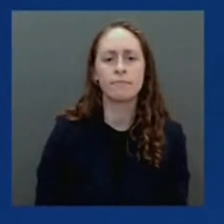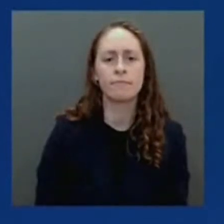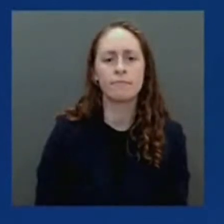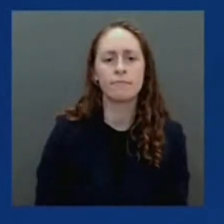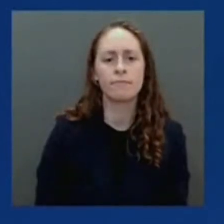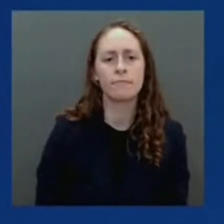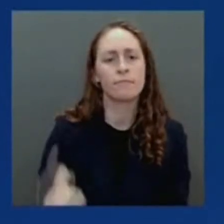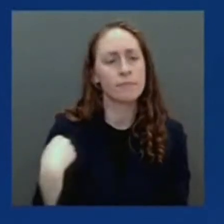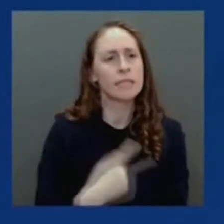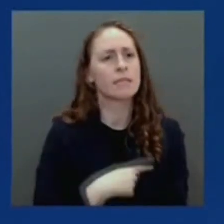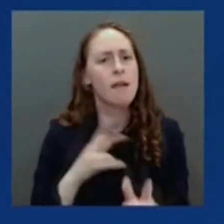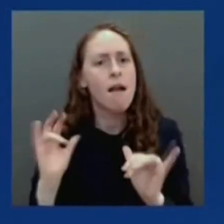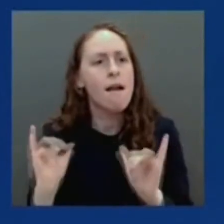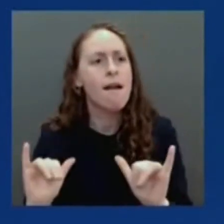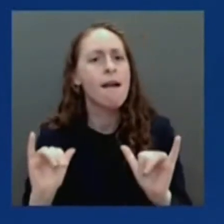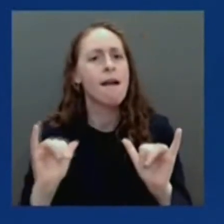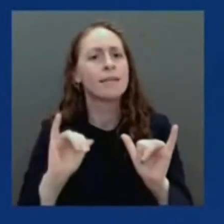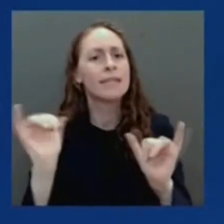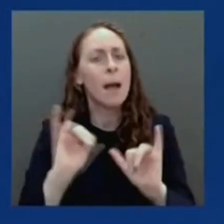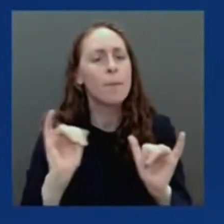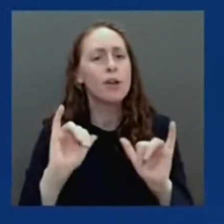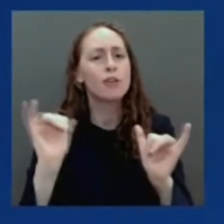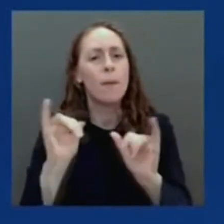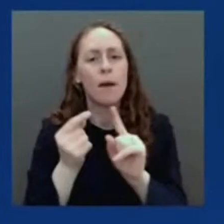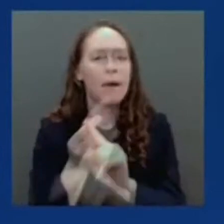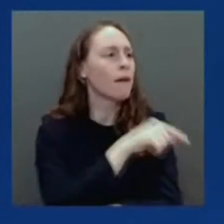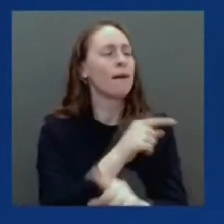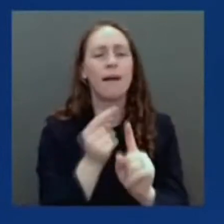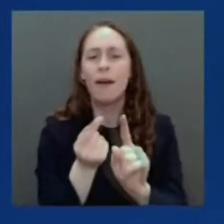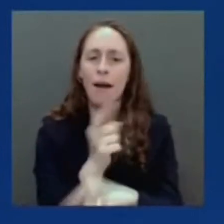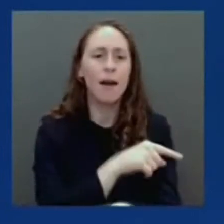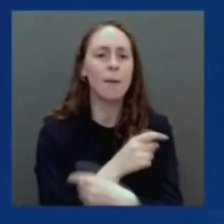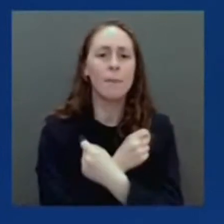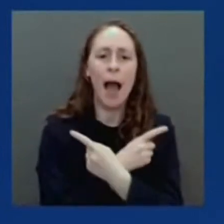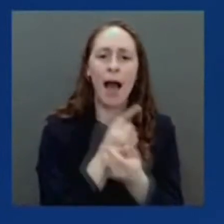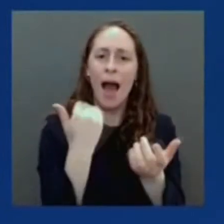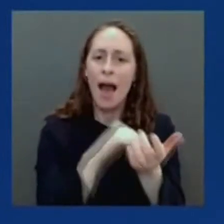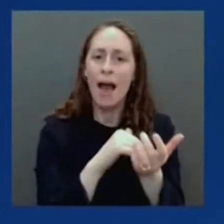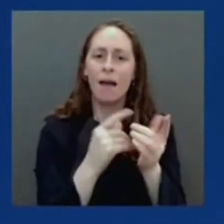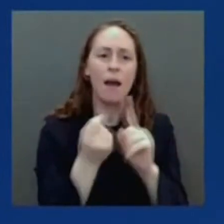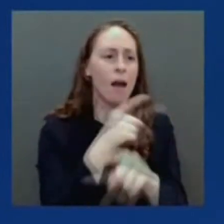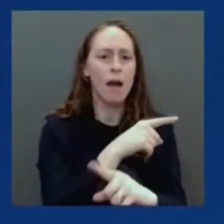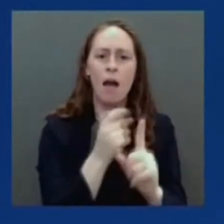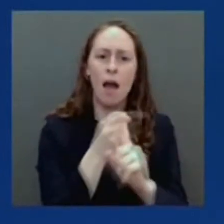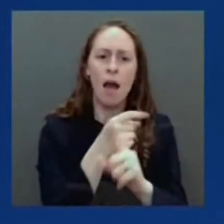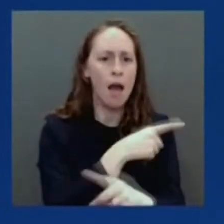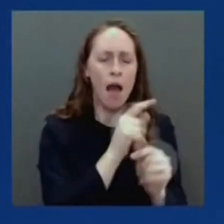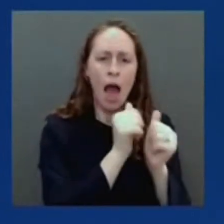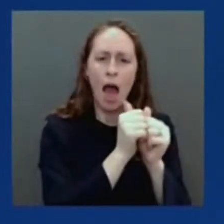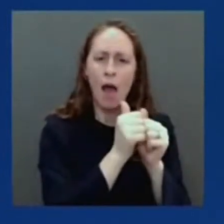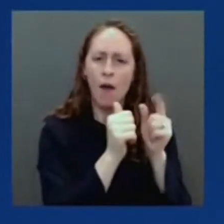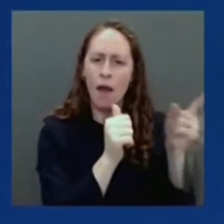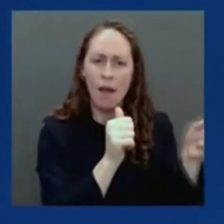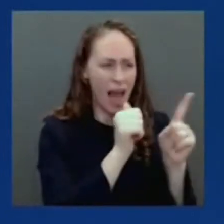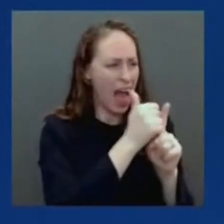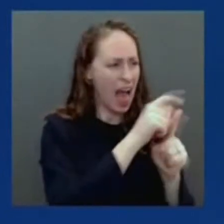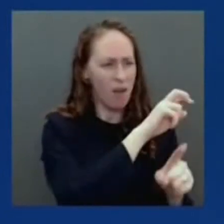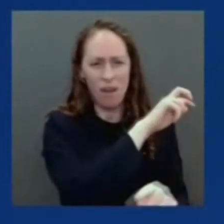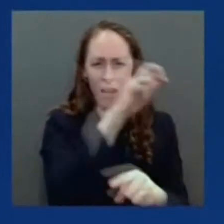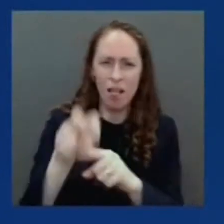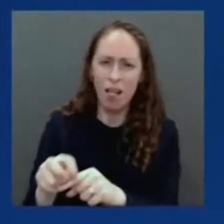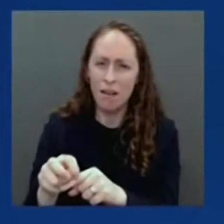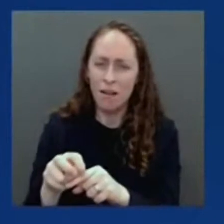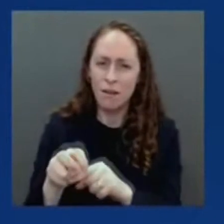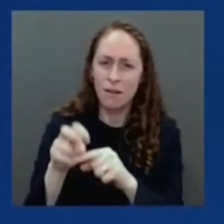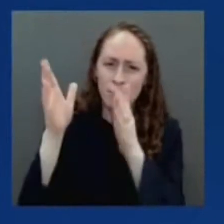go into humans to lead to this outbreak. Understanding that will help us to prepare for any future outbreak